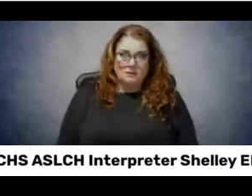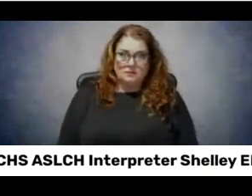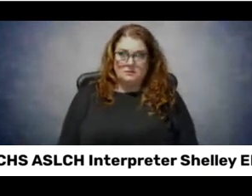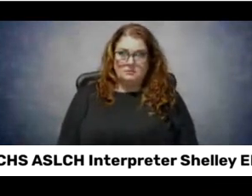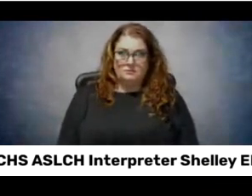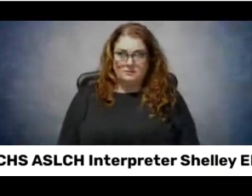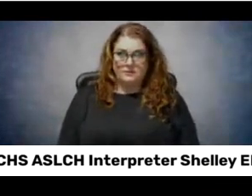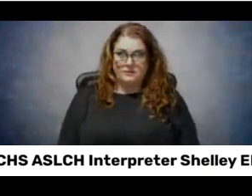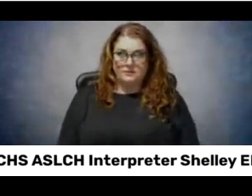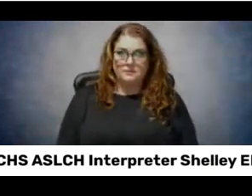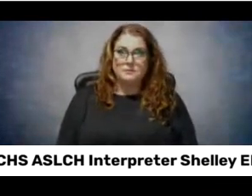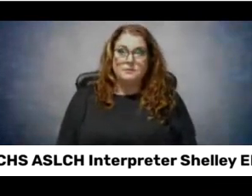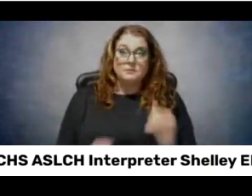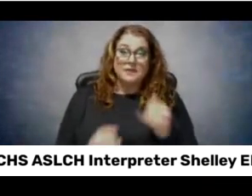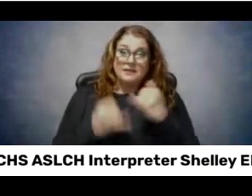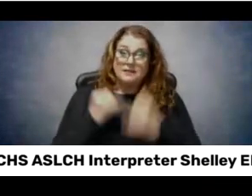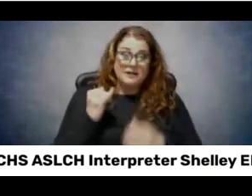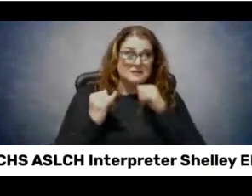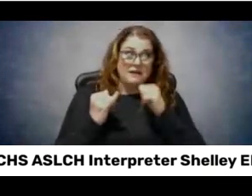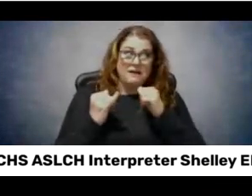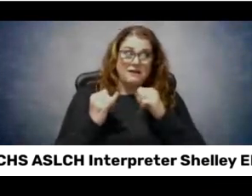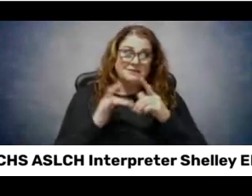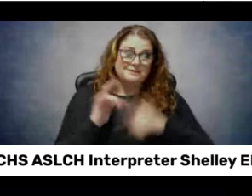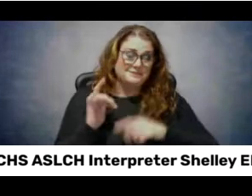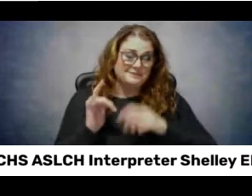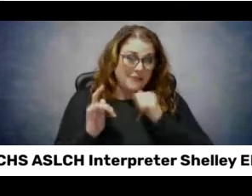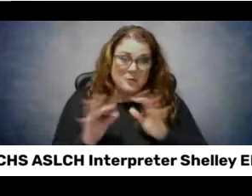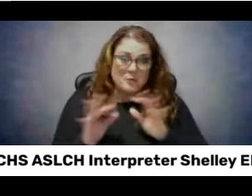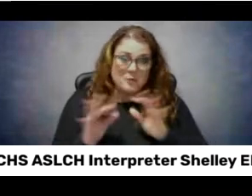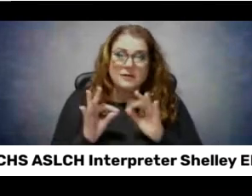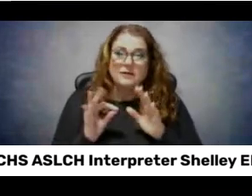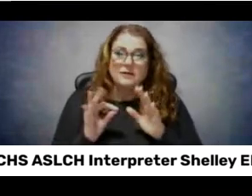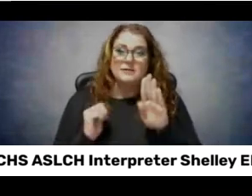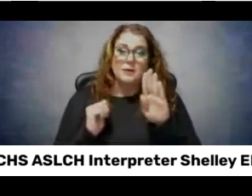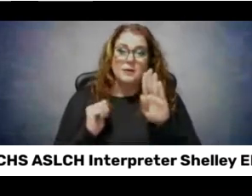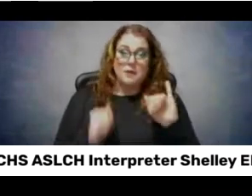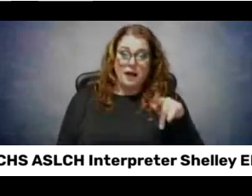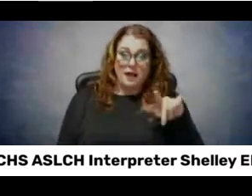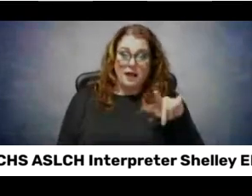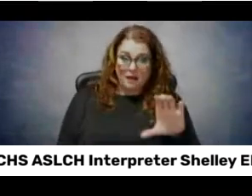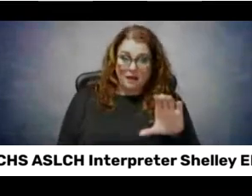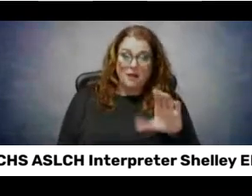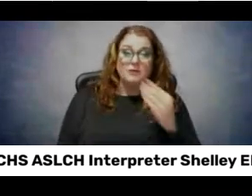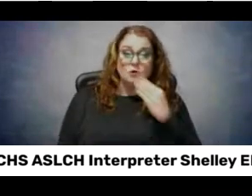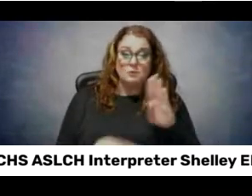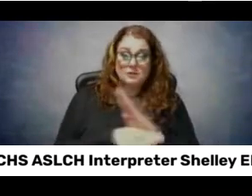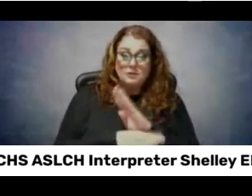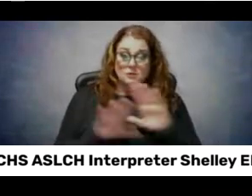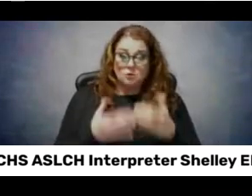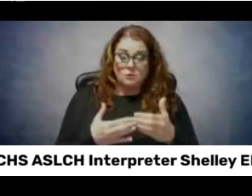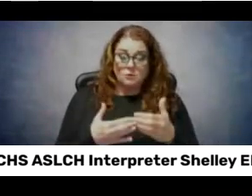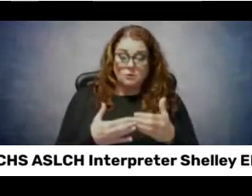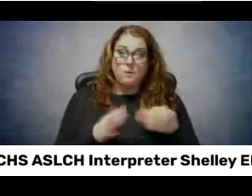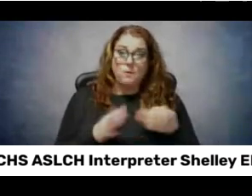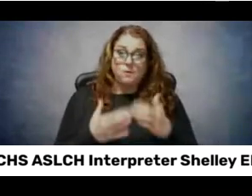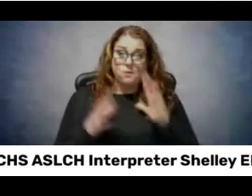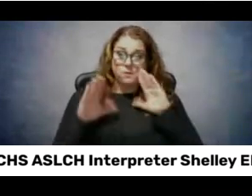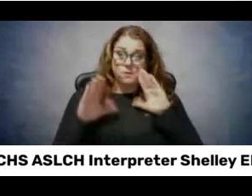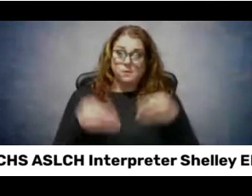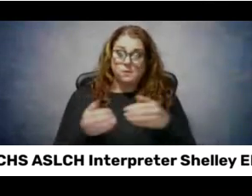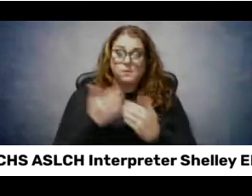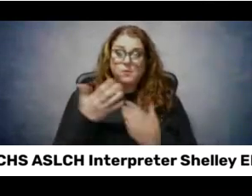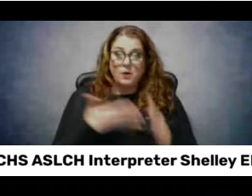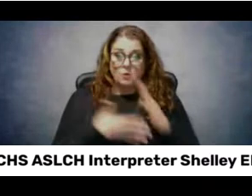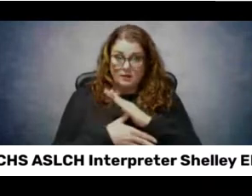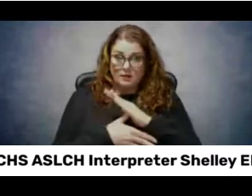And then last but not least is our BIPOC food business work group. And so this work group is focused on our